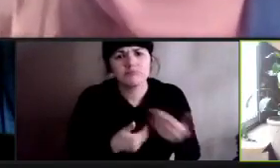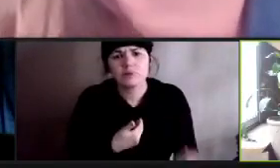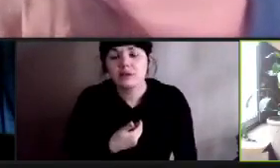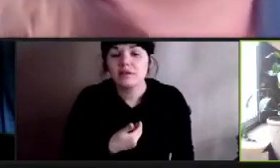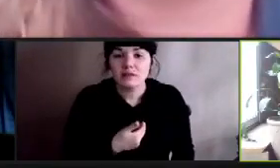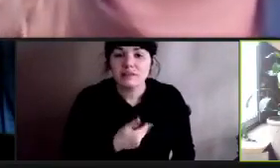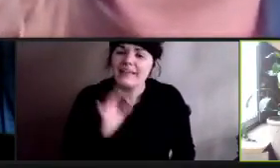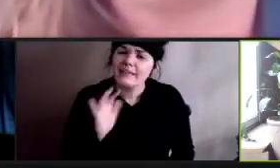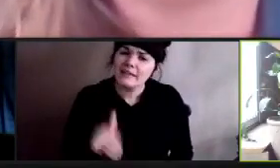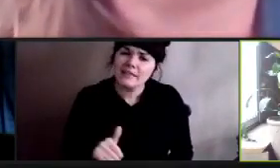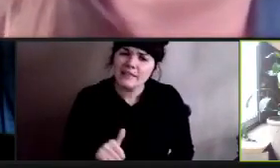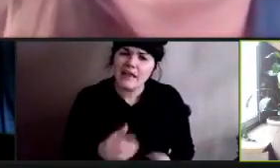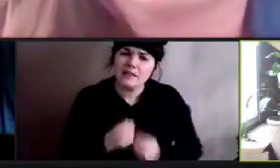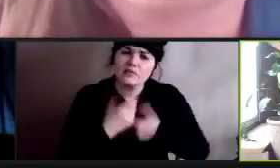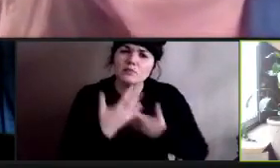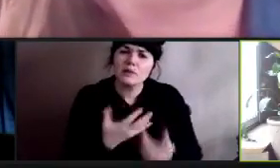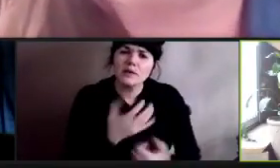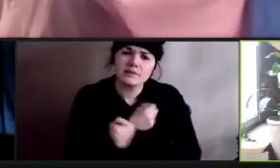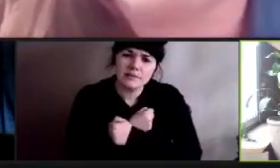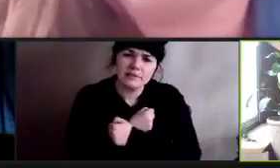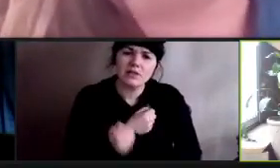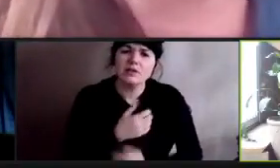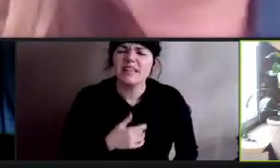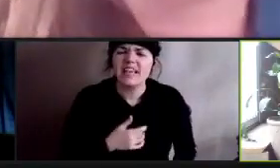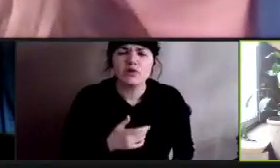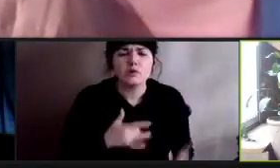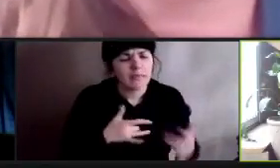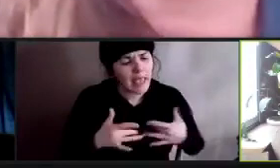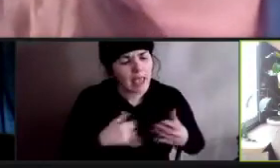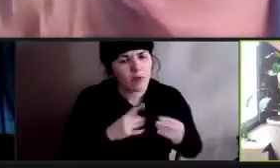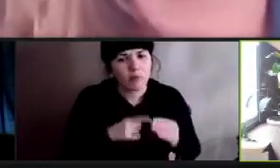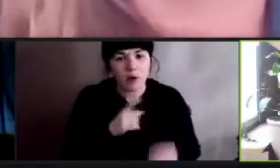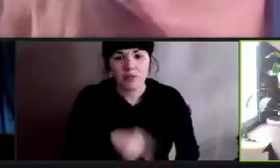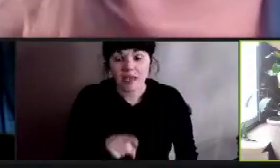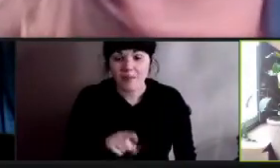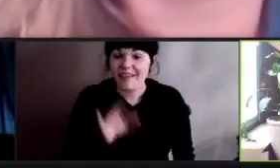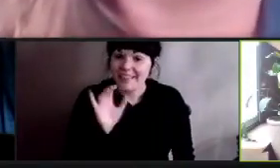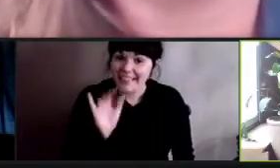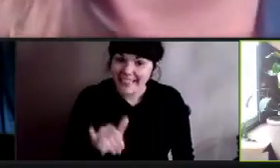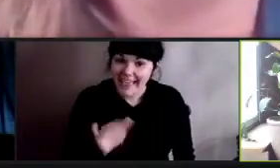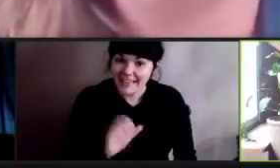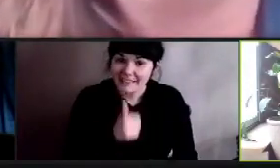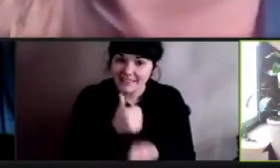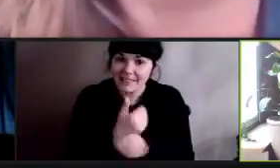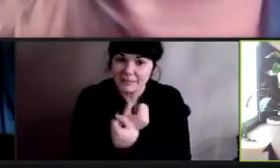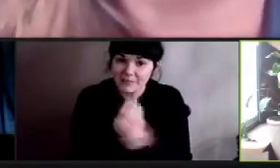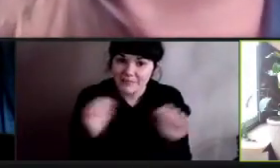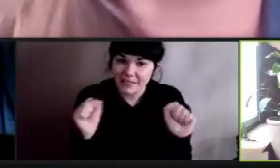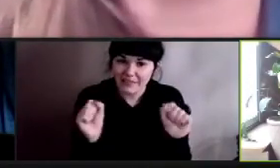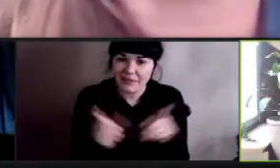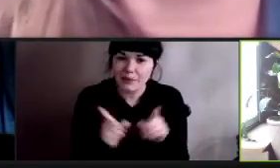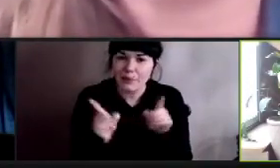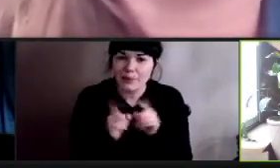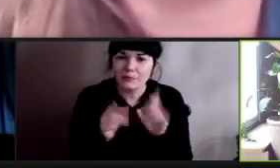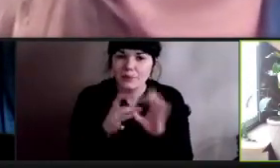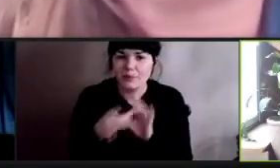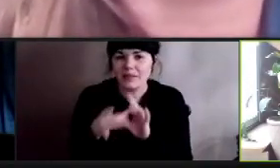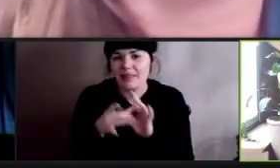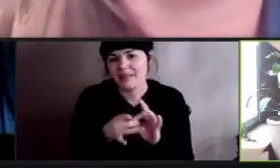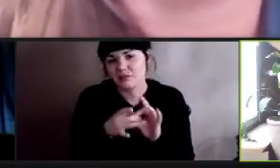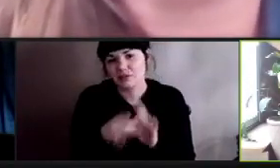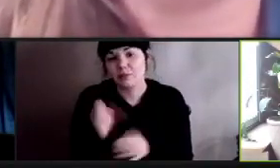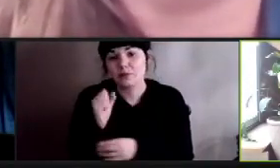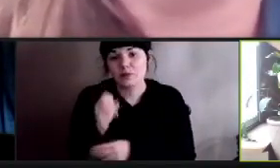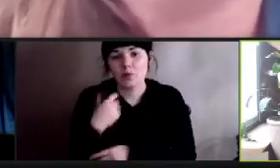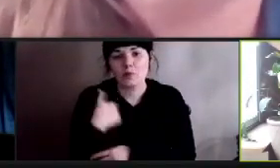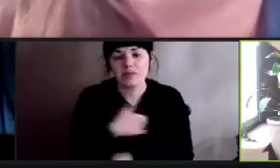are, which is what builds safety in relationships. And so we started there and then built throughout the year. And it's gotten such great feedback